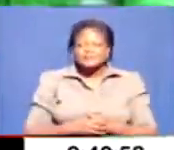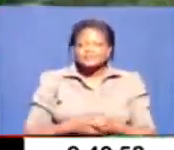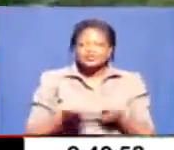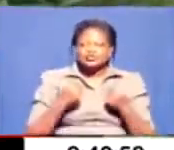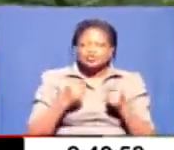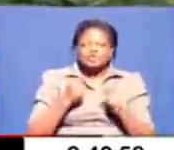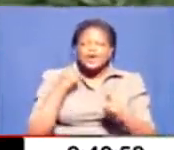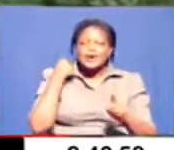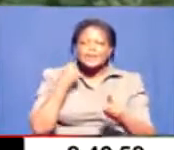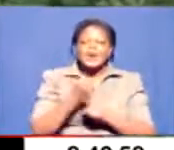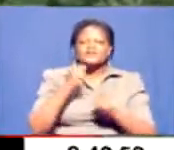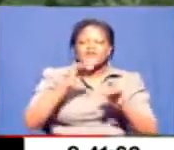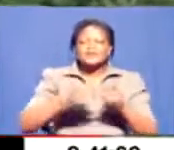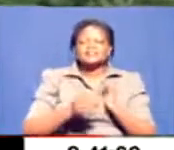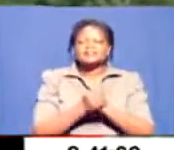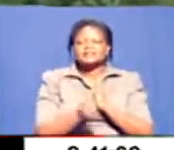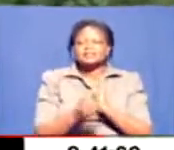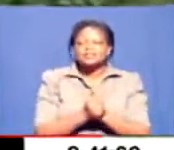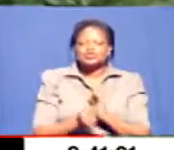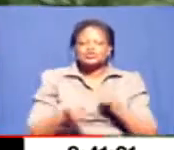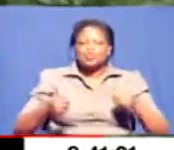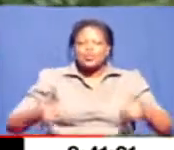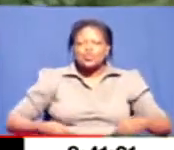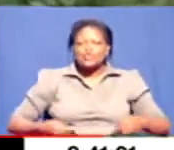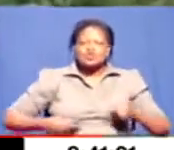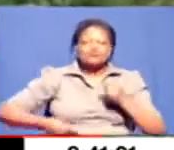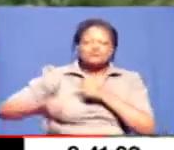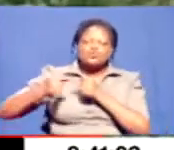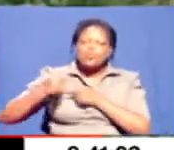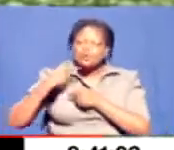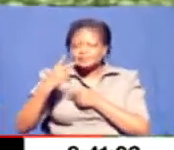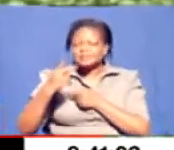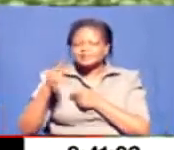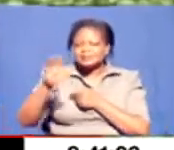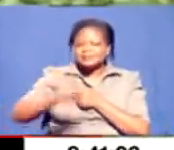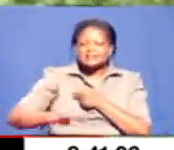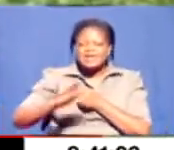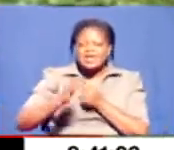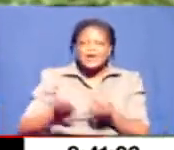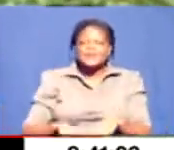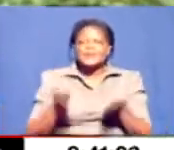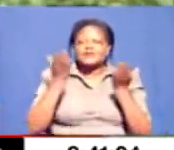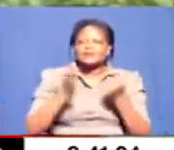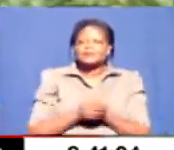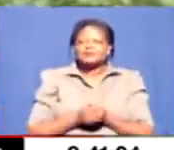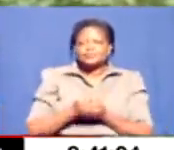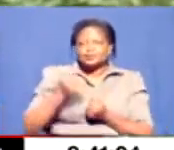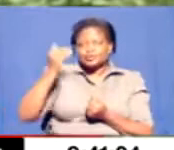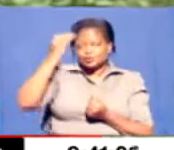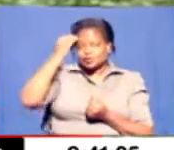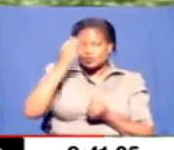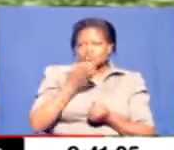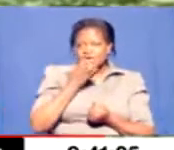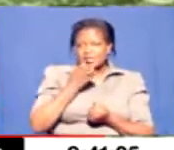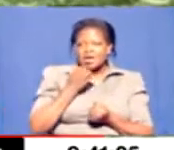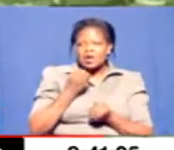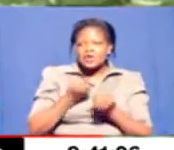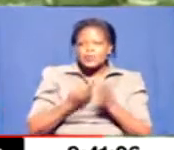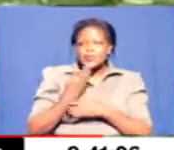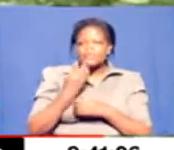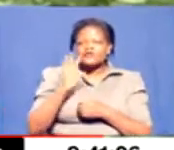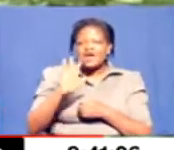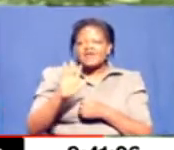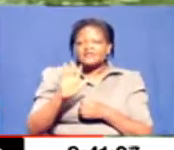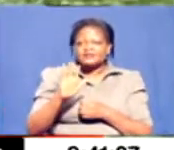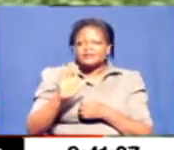farming skills to the younger generations, would like to see the sector thrive. Na unajua nyanya moja na zaa nyanya tano.